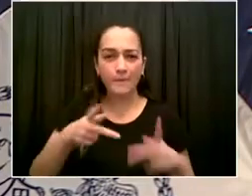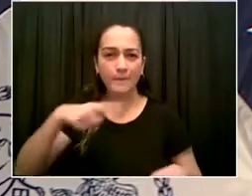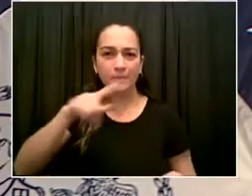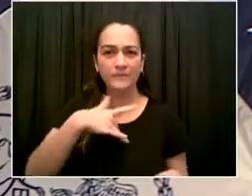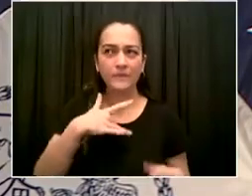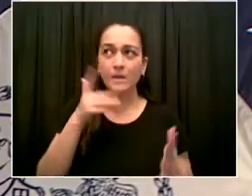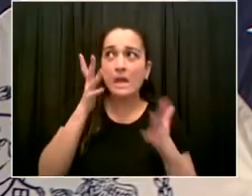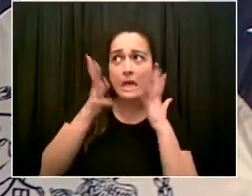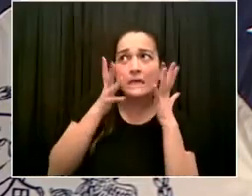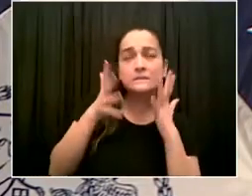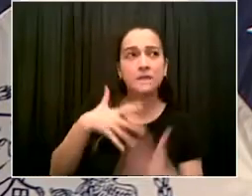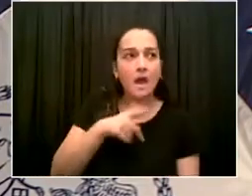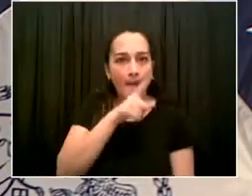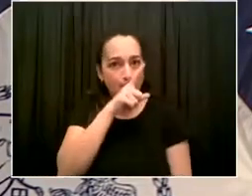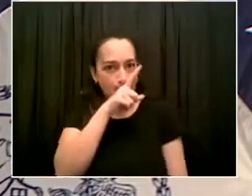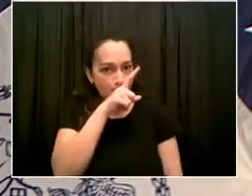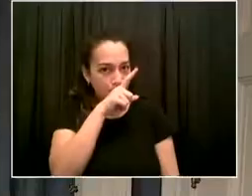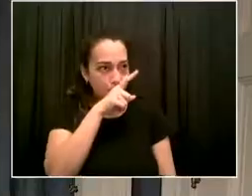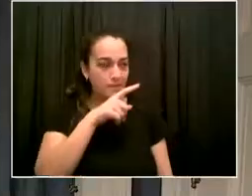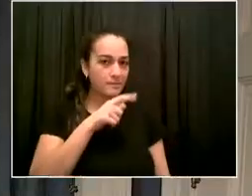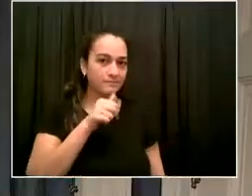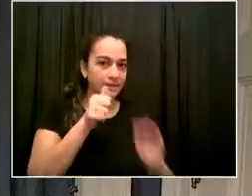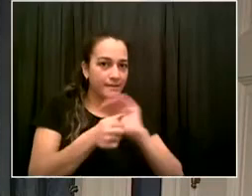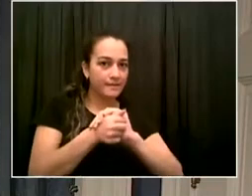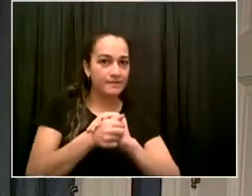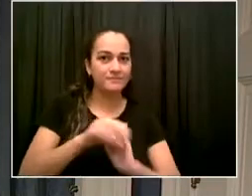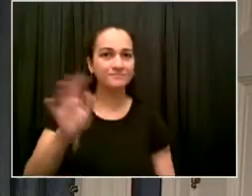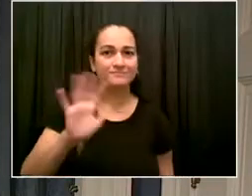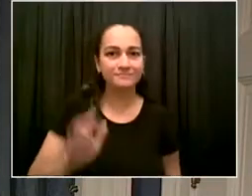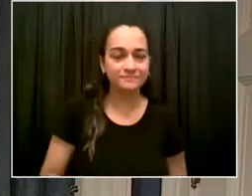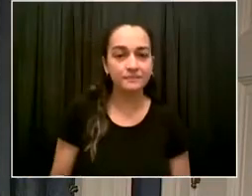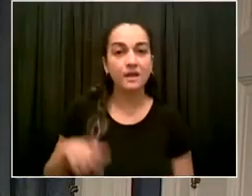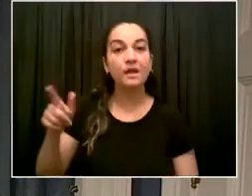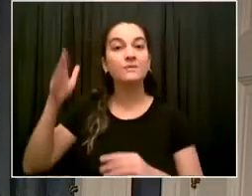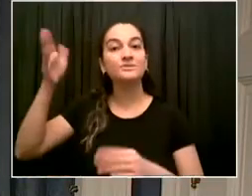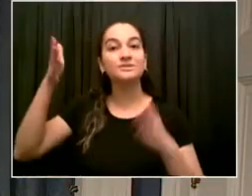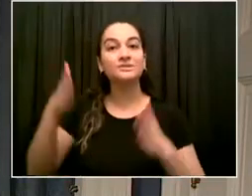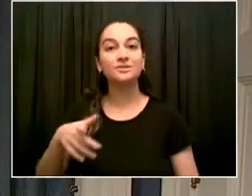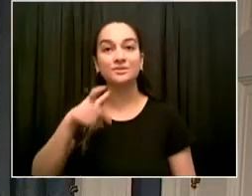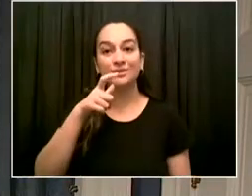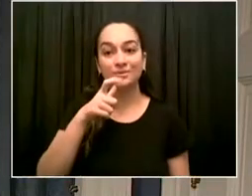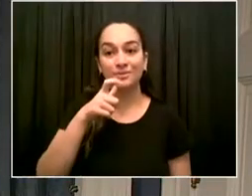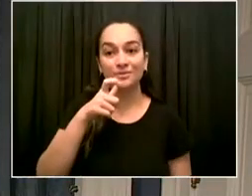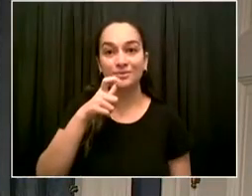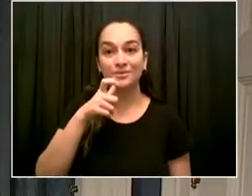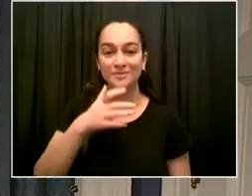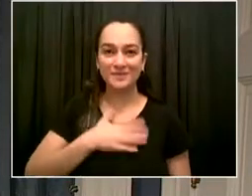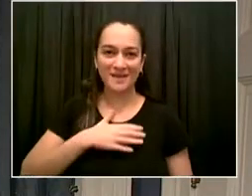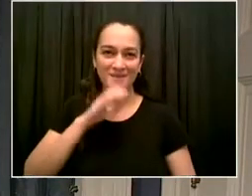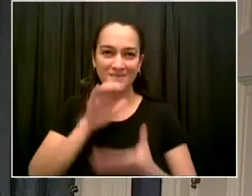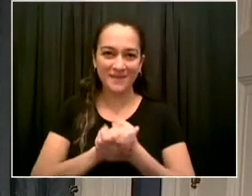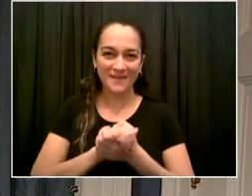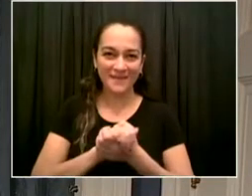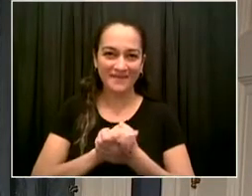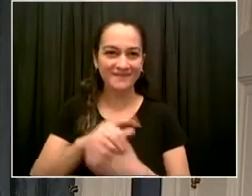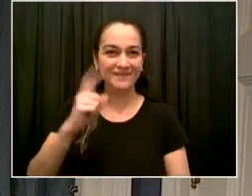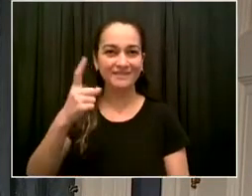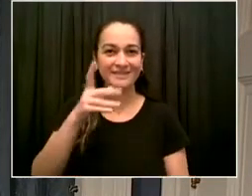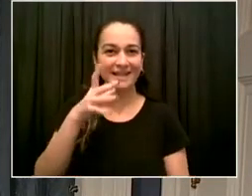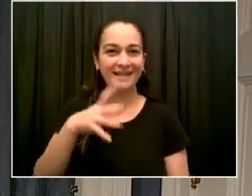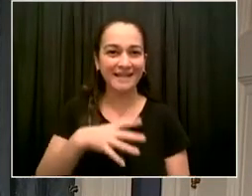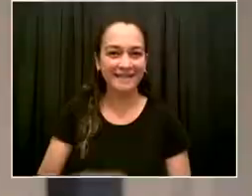ever. My pleasure to introduce the love of my life and our First Lady, Shirlane McCray. Thank you, Bill. Good